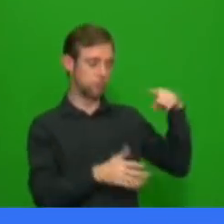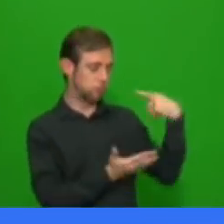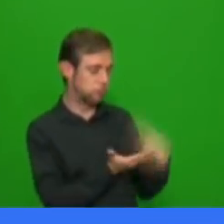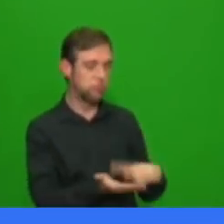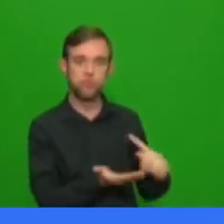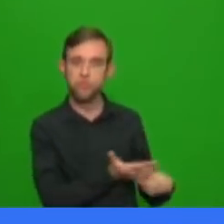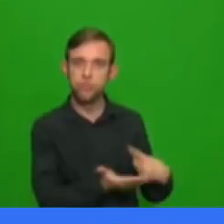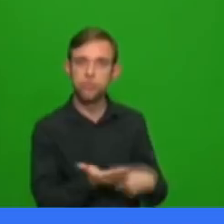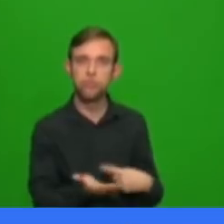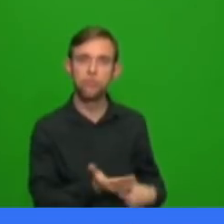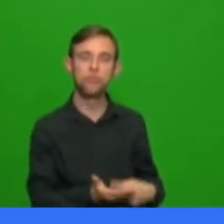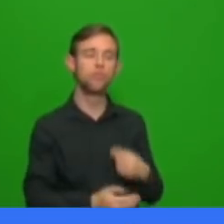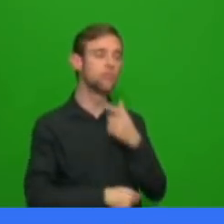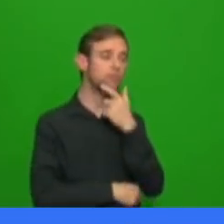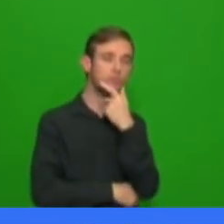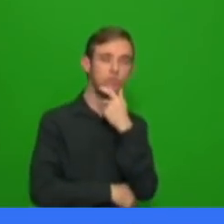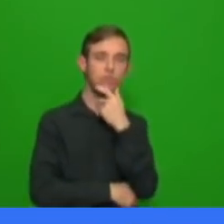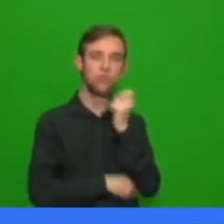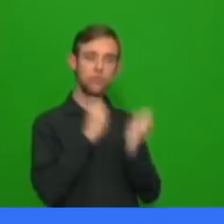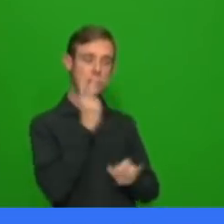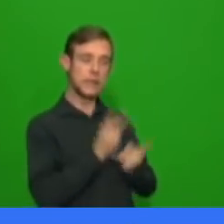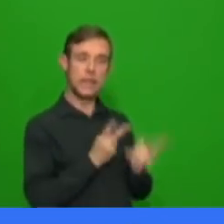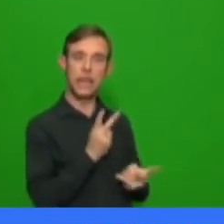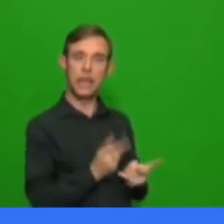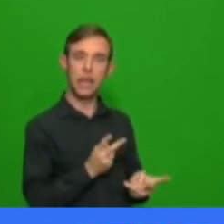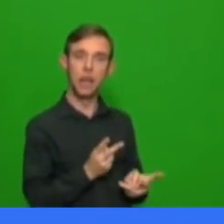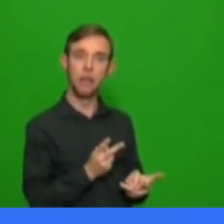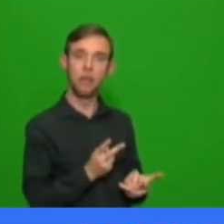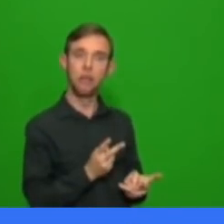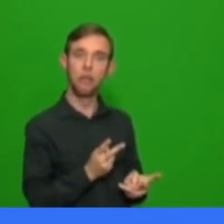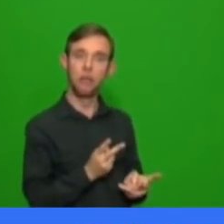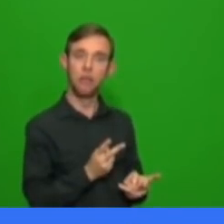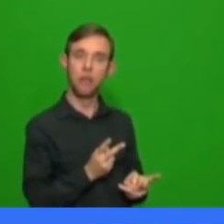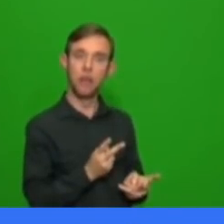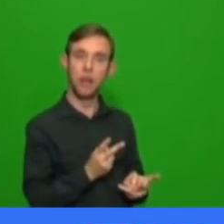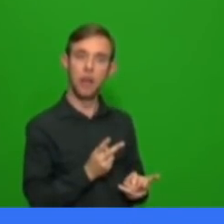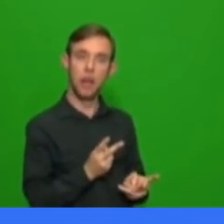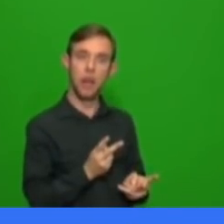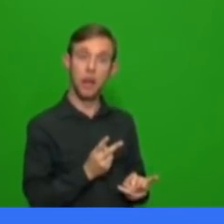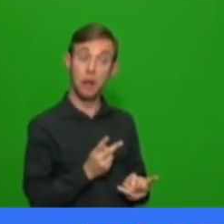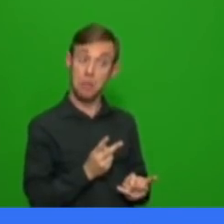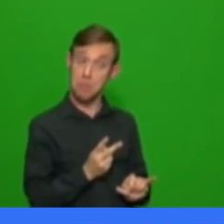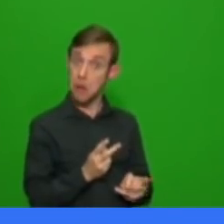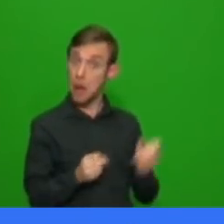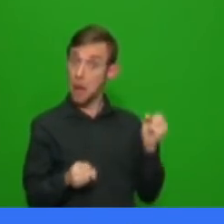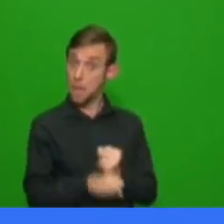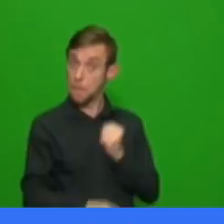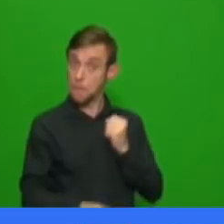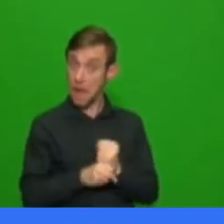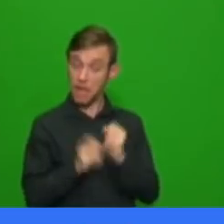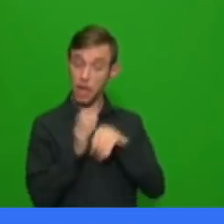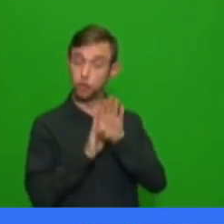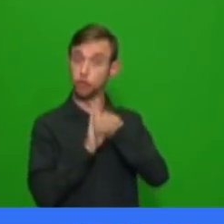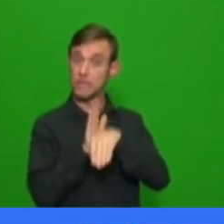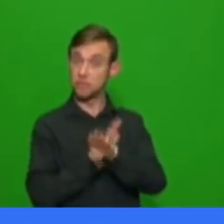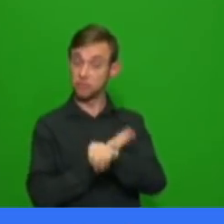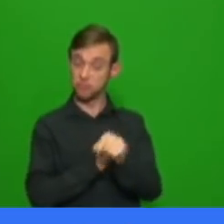we would then look at what is the case that policy stays the same, what will be the case